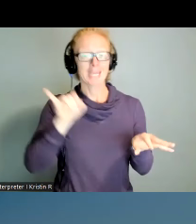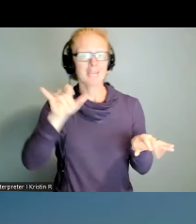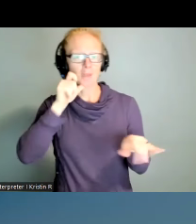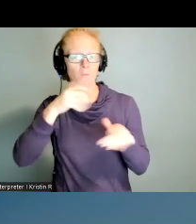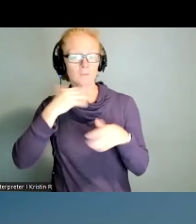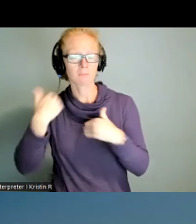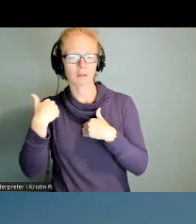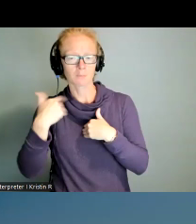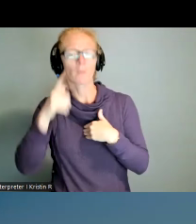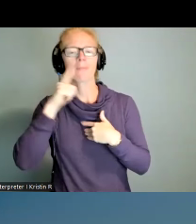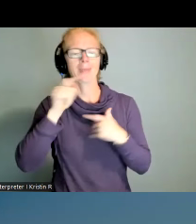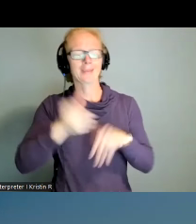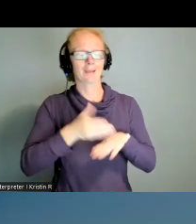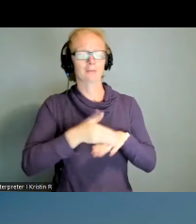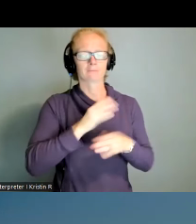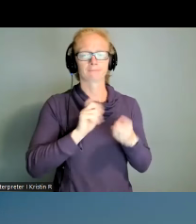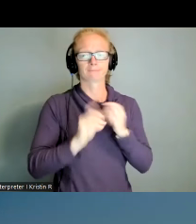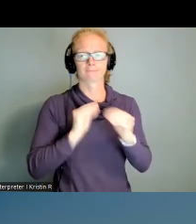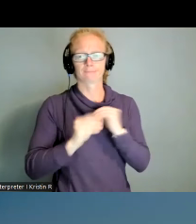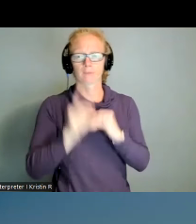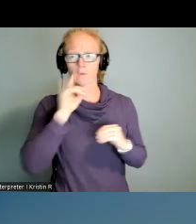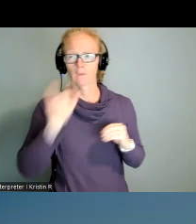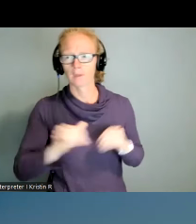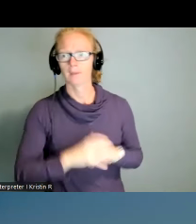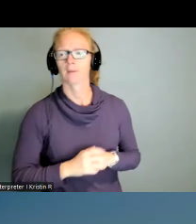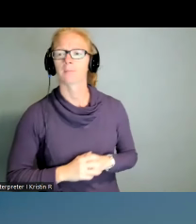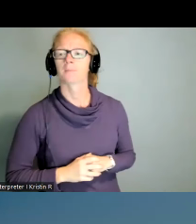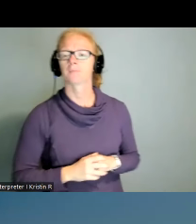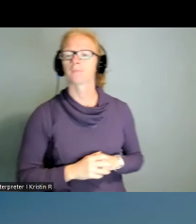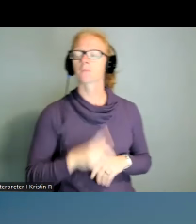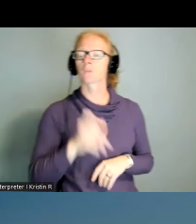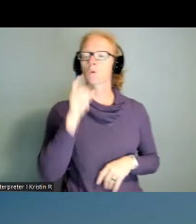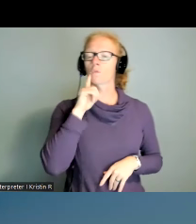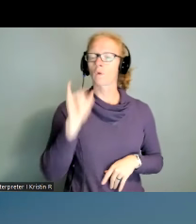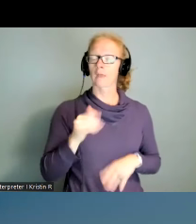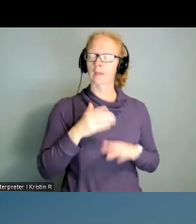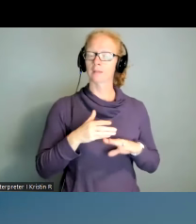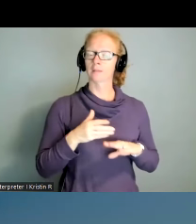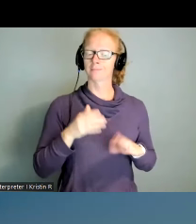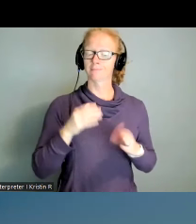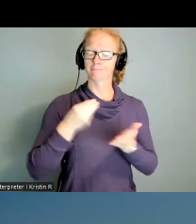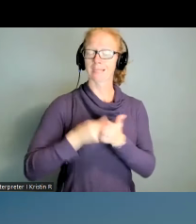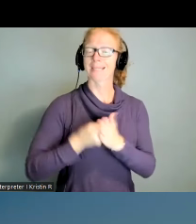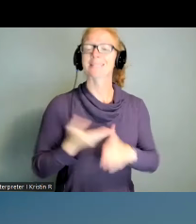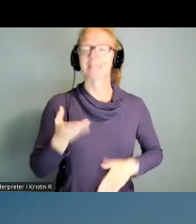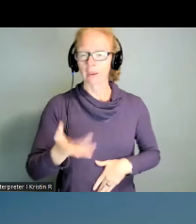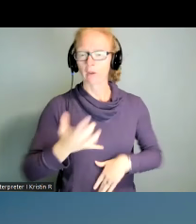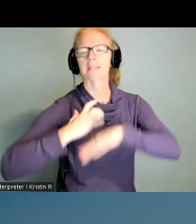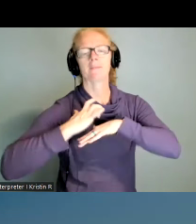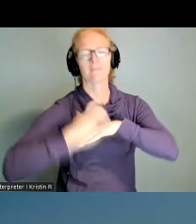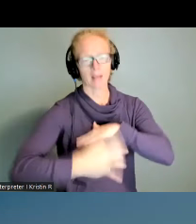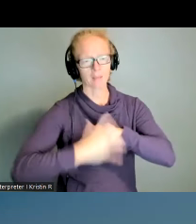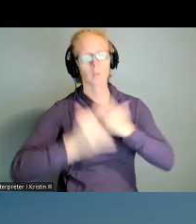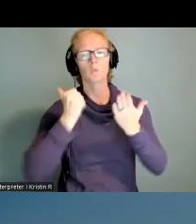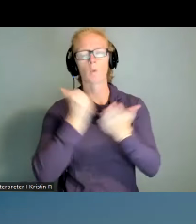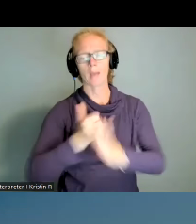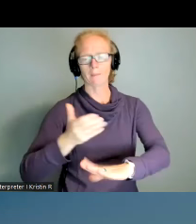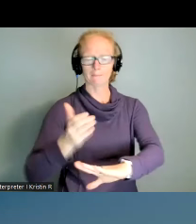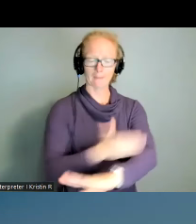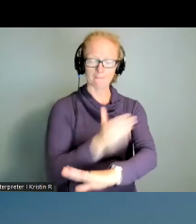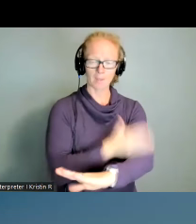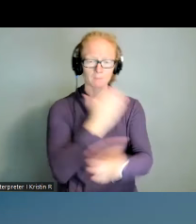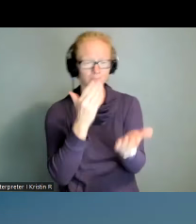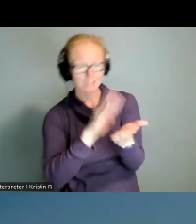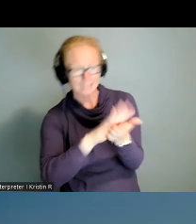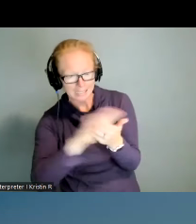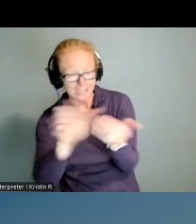number of EPA-related grants for cleanup and remediation efforts. So the funding is there to help clean up these brownfield sites, which